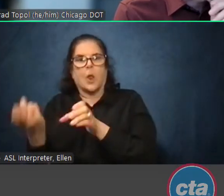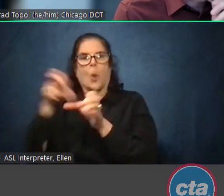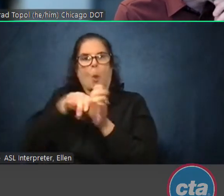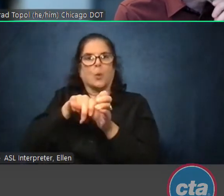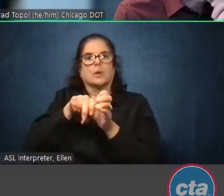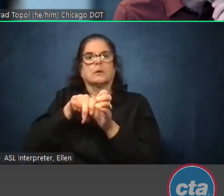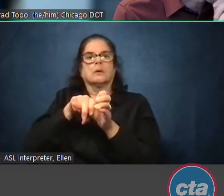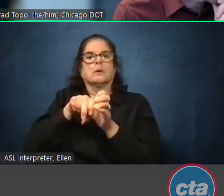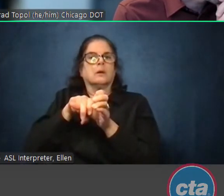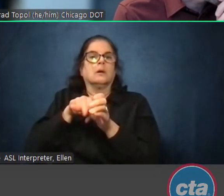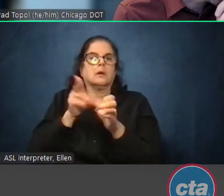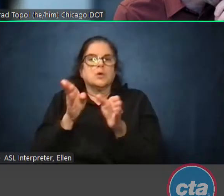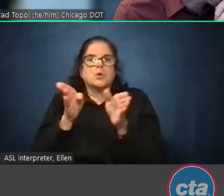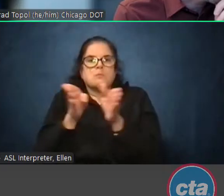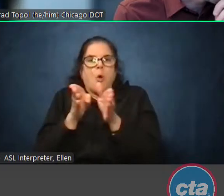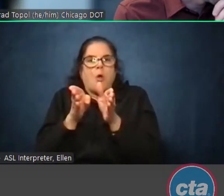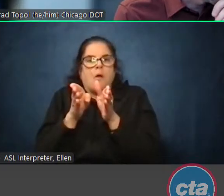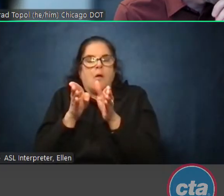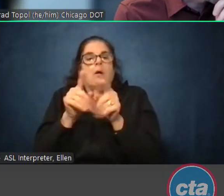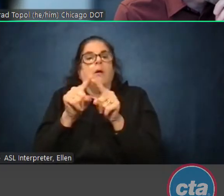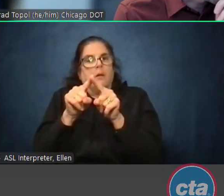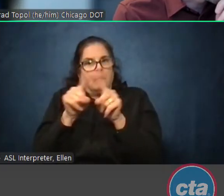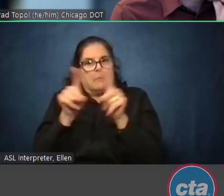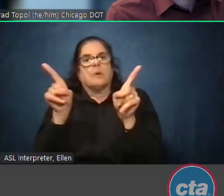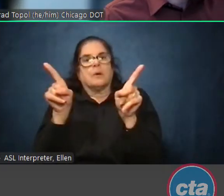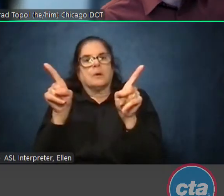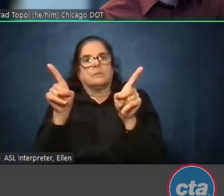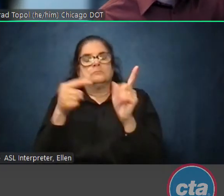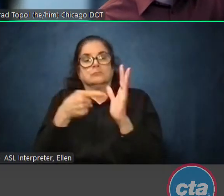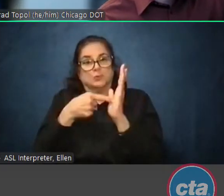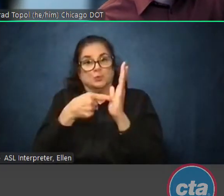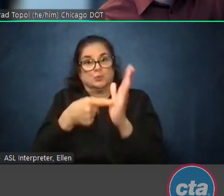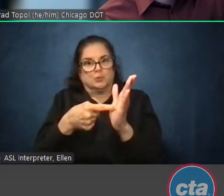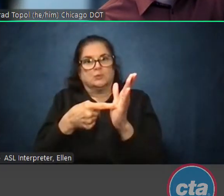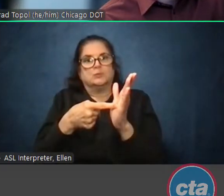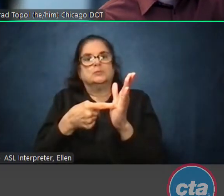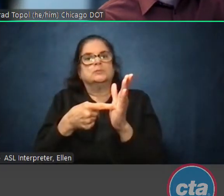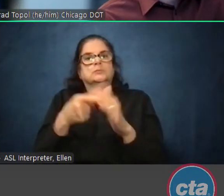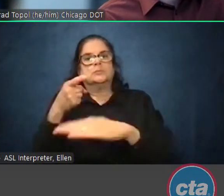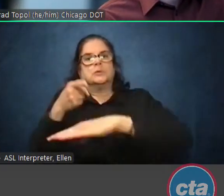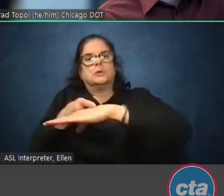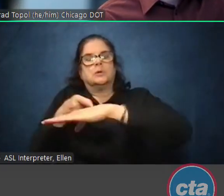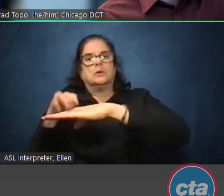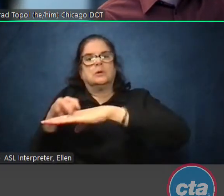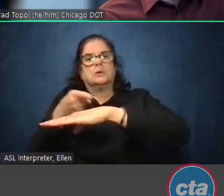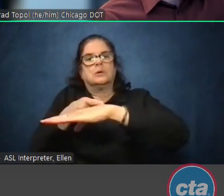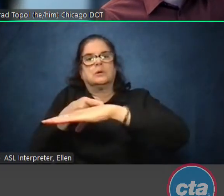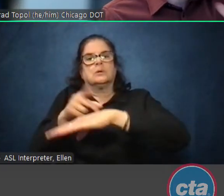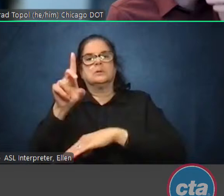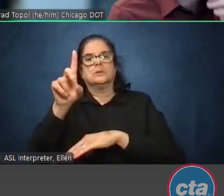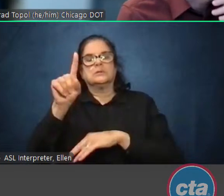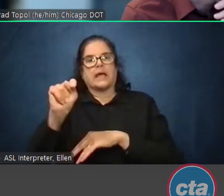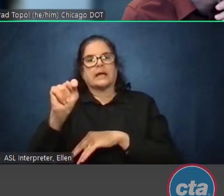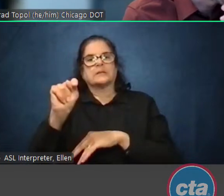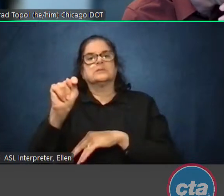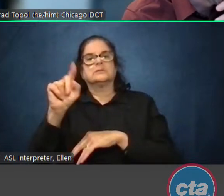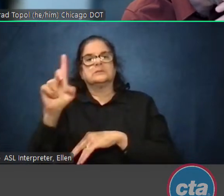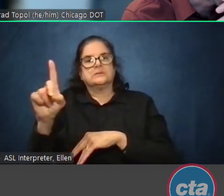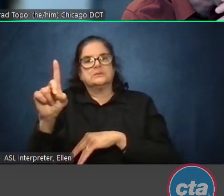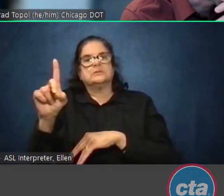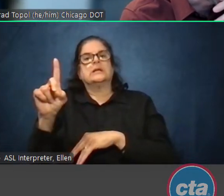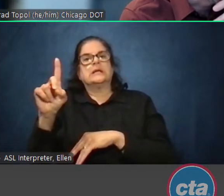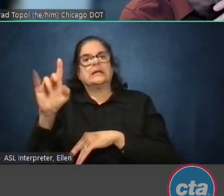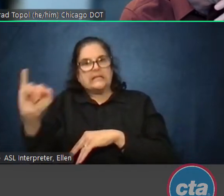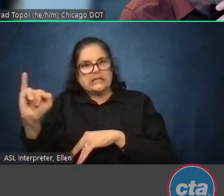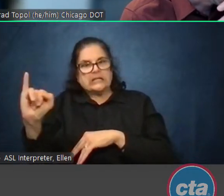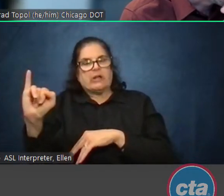much smaller, but it does have, what I want to illustrate here is there are tactile directional indicators between the sidewalk and